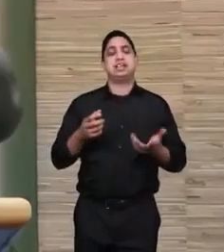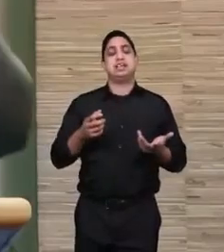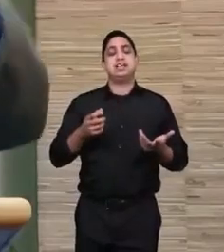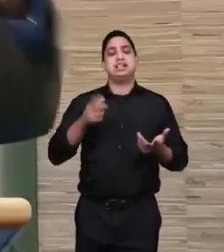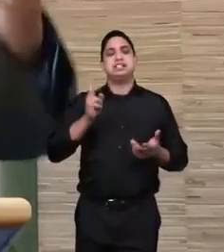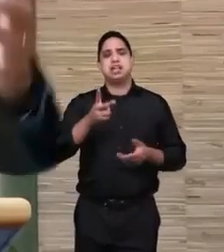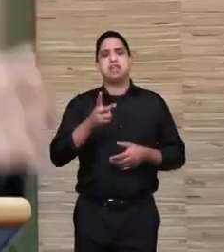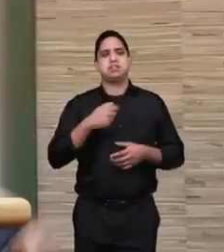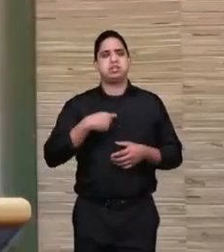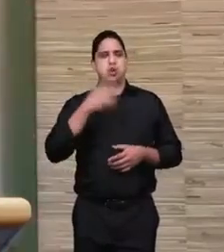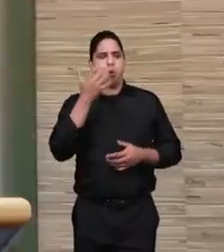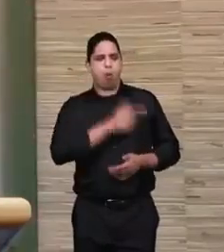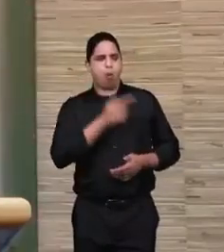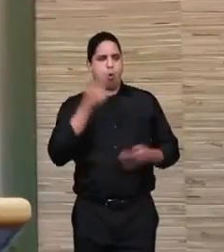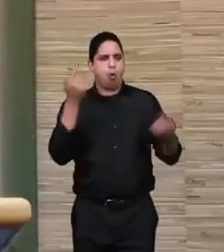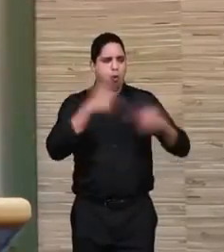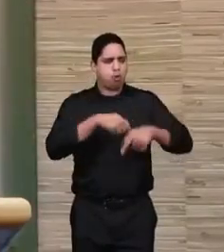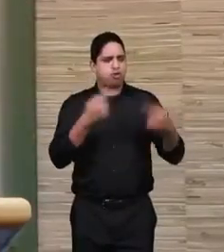the revelation.